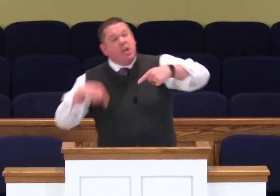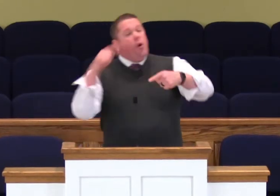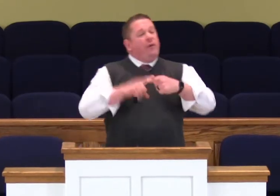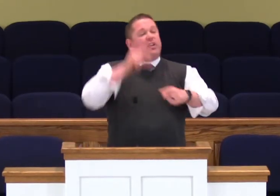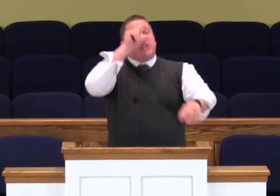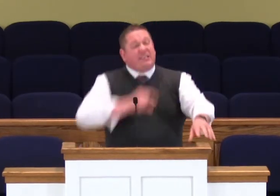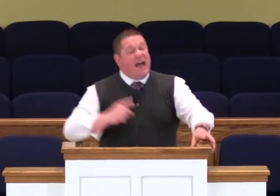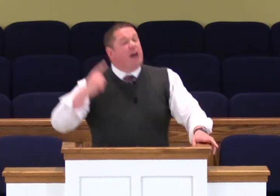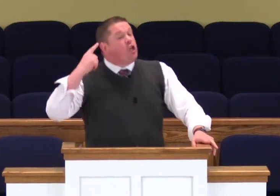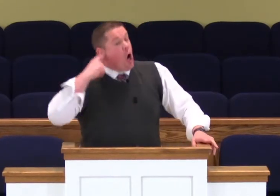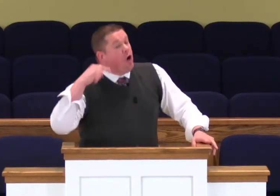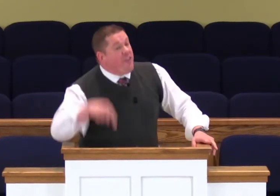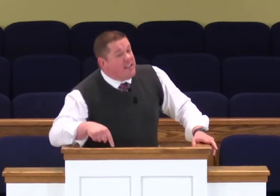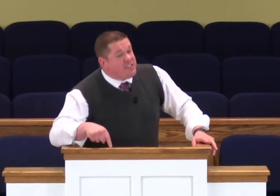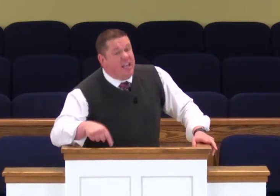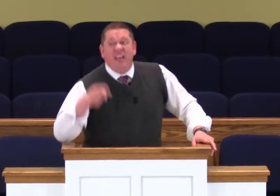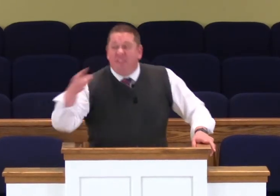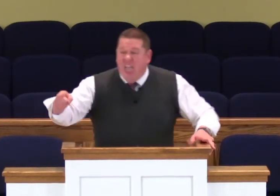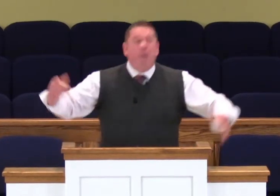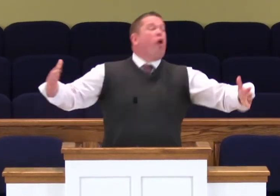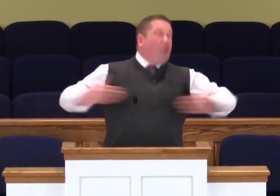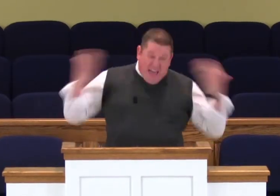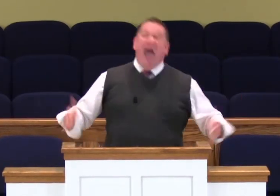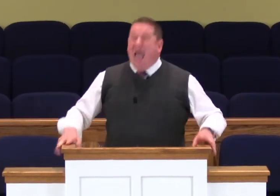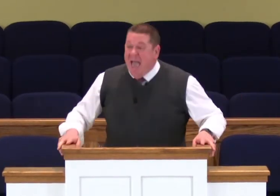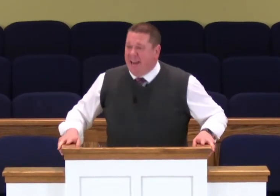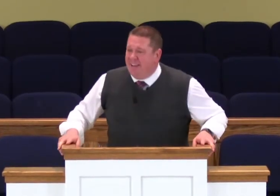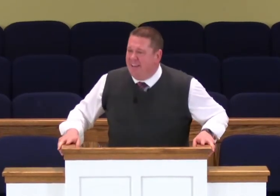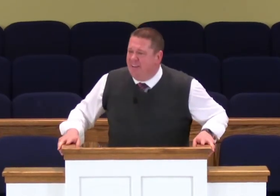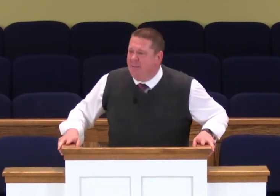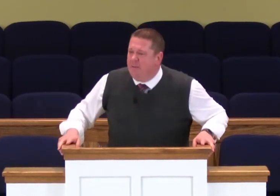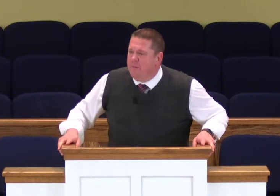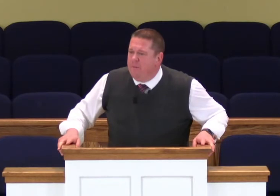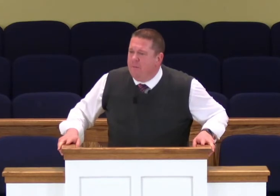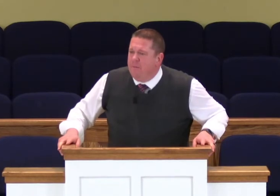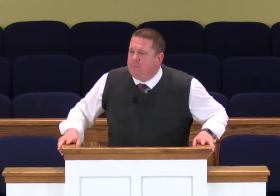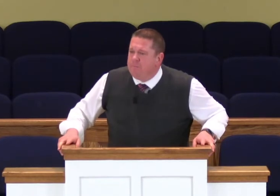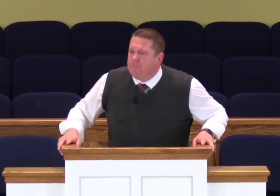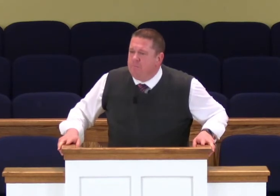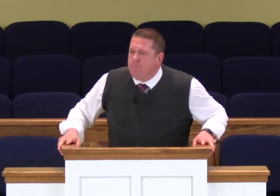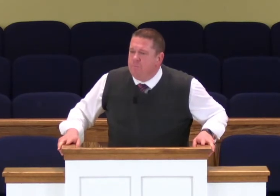this, when the Gentiles heard this, they were glad.